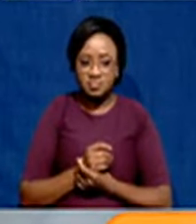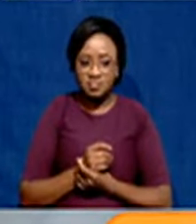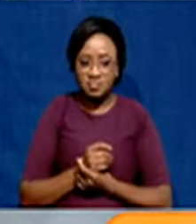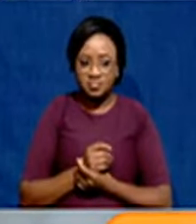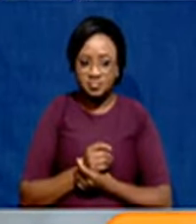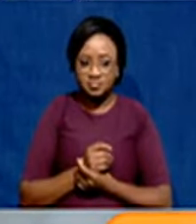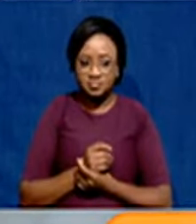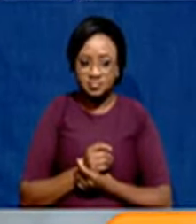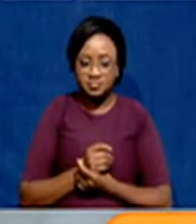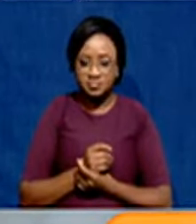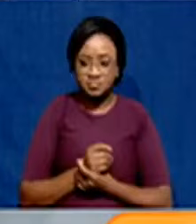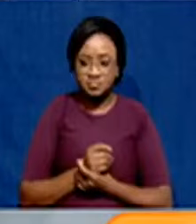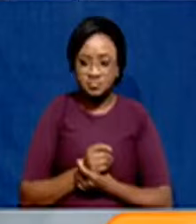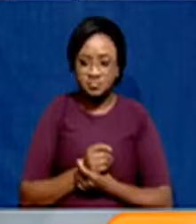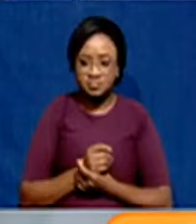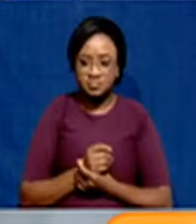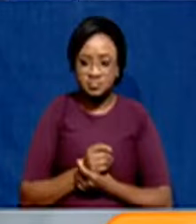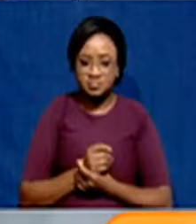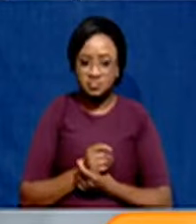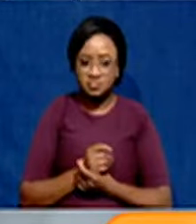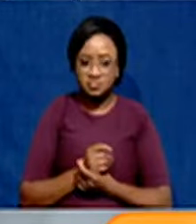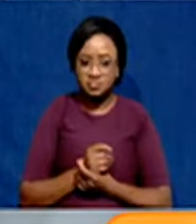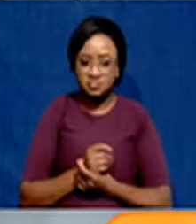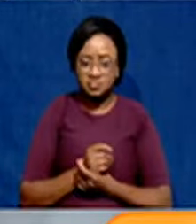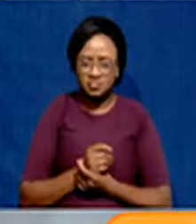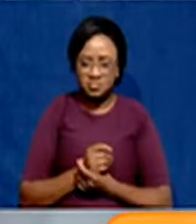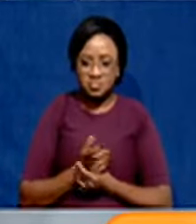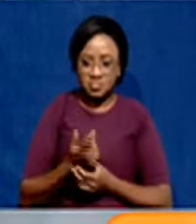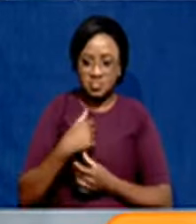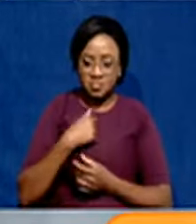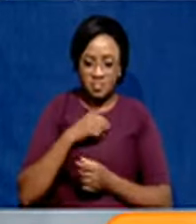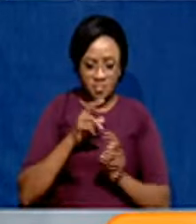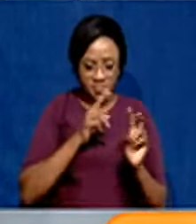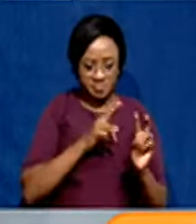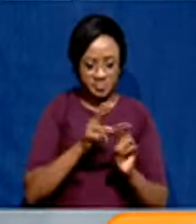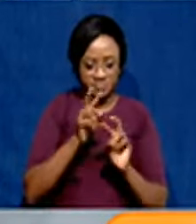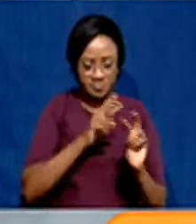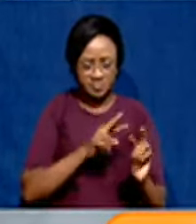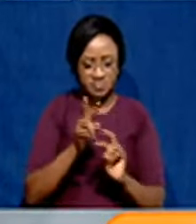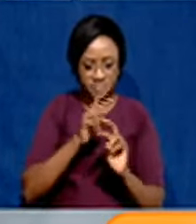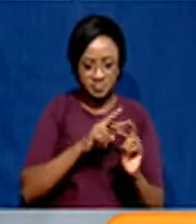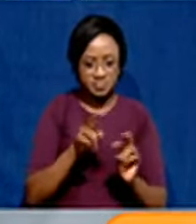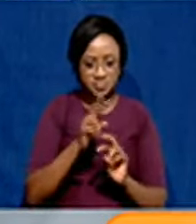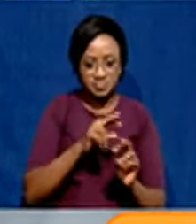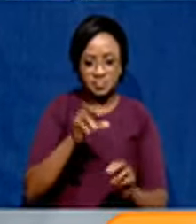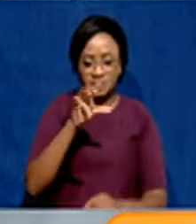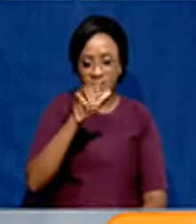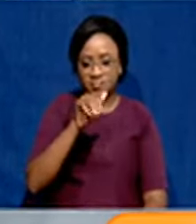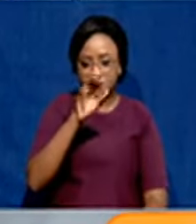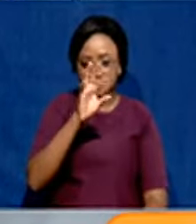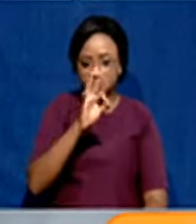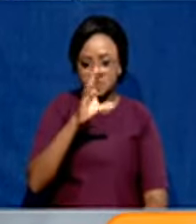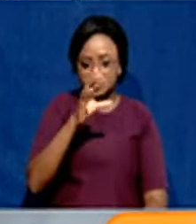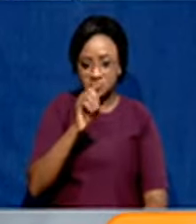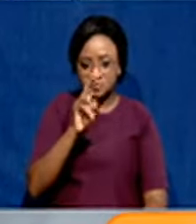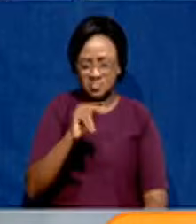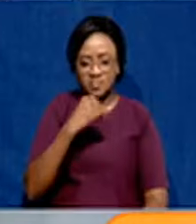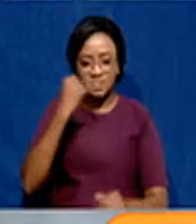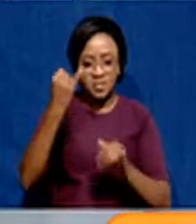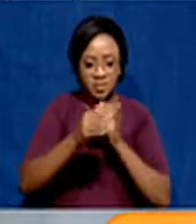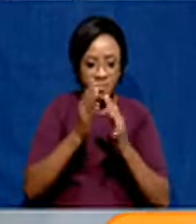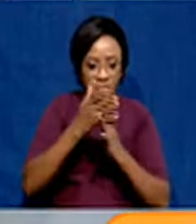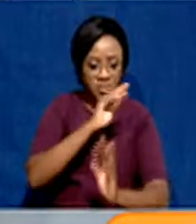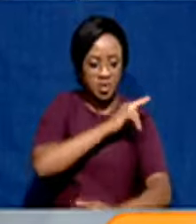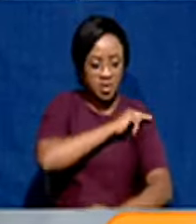cruel contradictions. Yeah. I was actually watching the African Cup of Nations final between